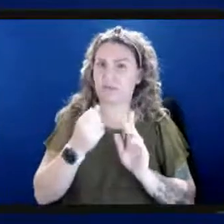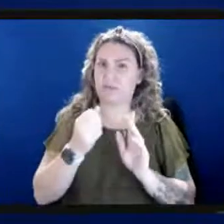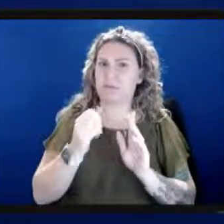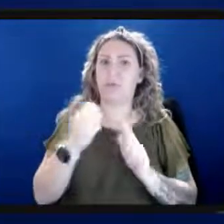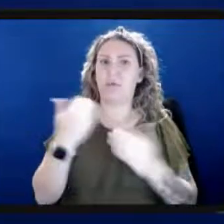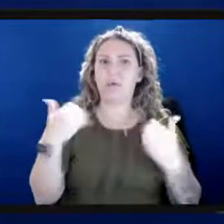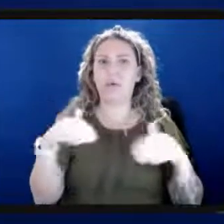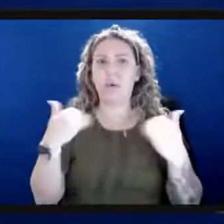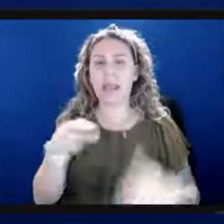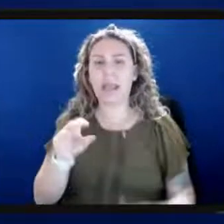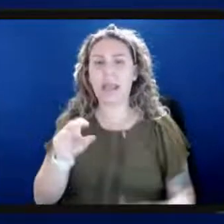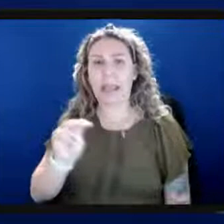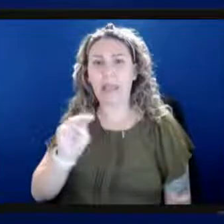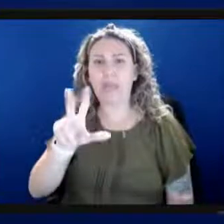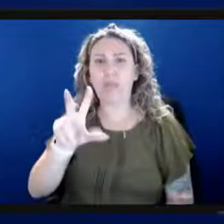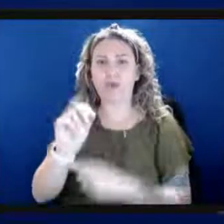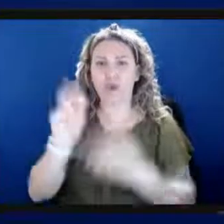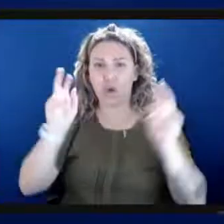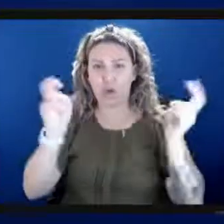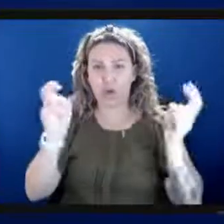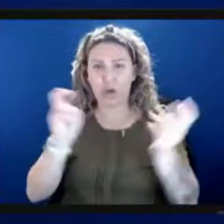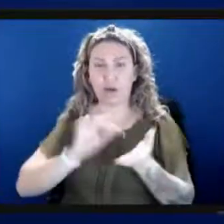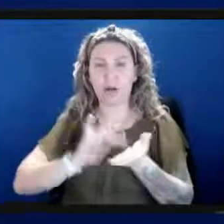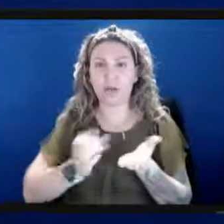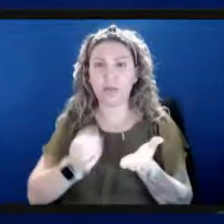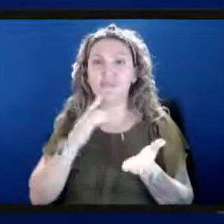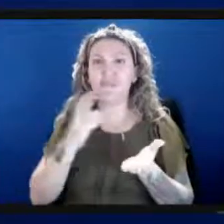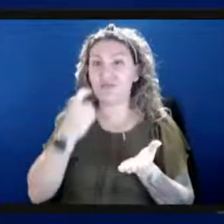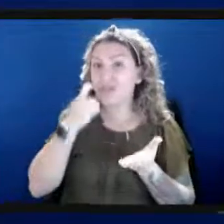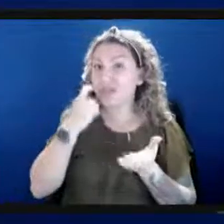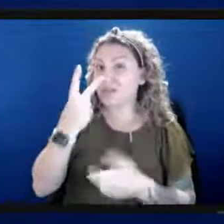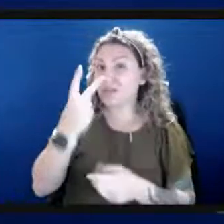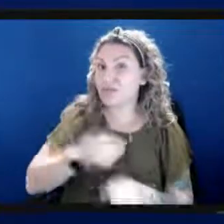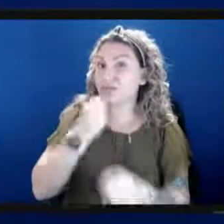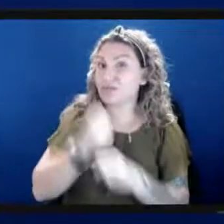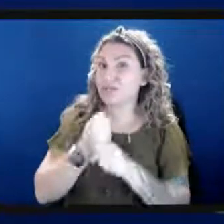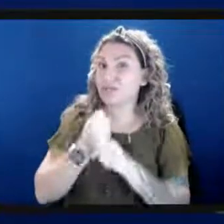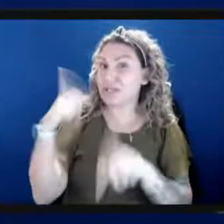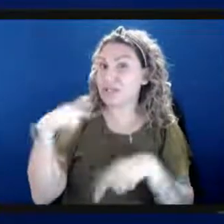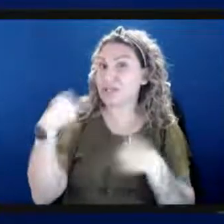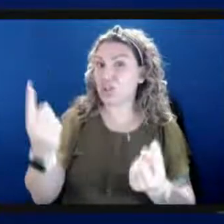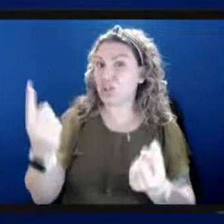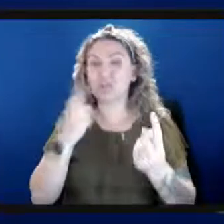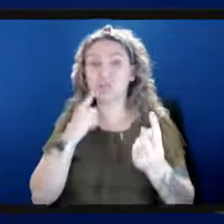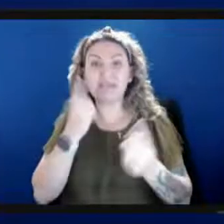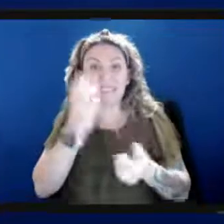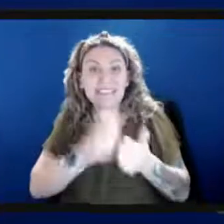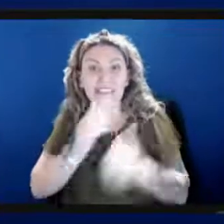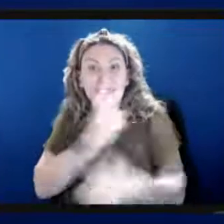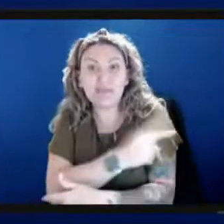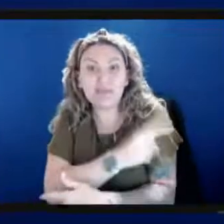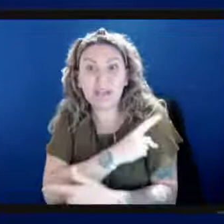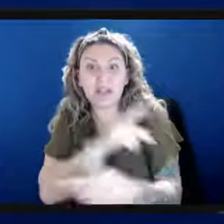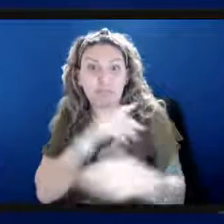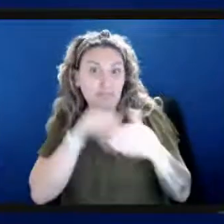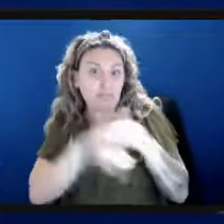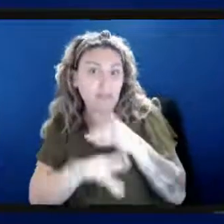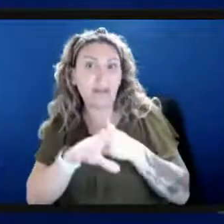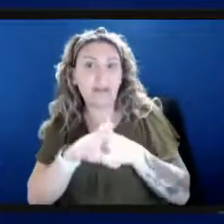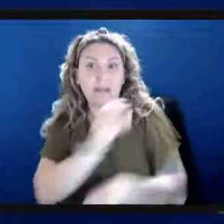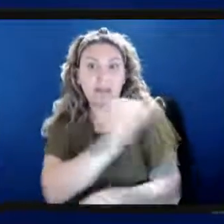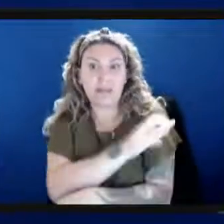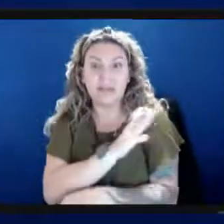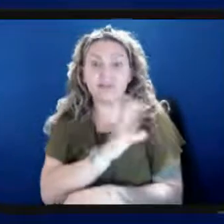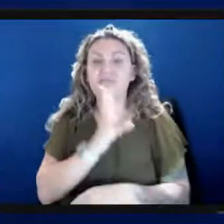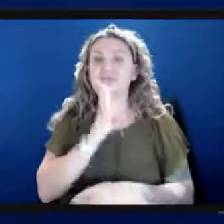called. And over this time of last 2 years, every patient, literally every patient that we admit to our clinic, they talk about the M30